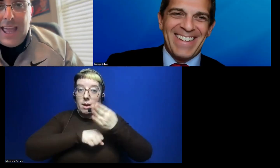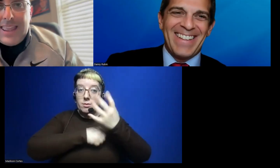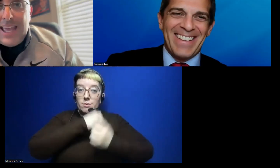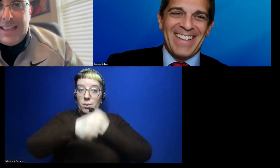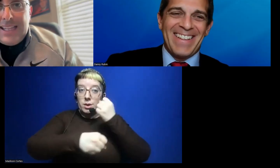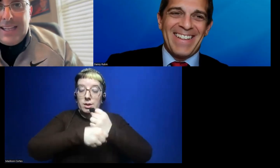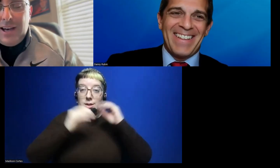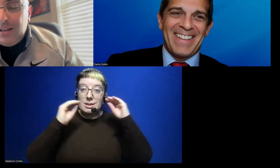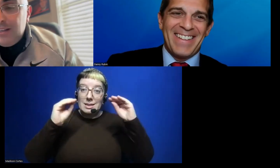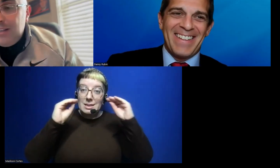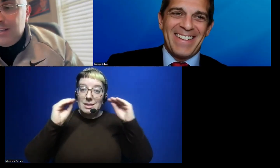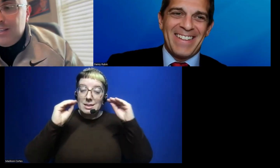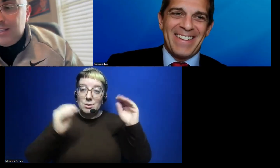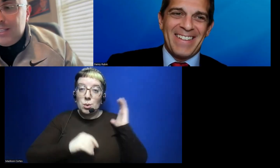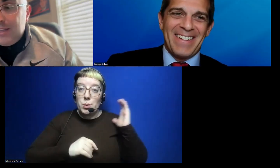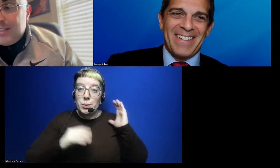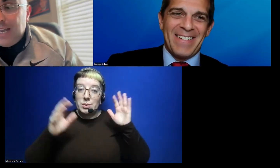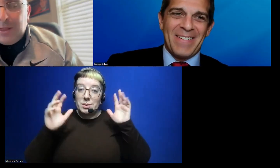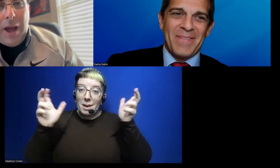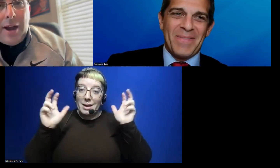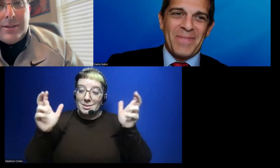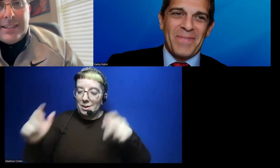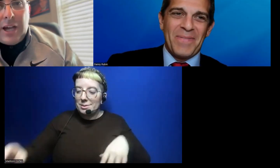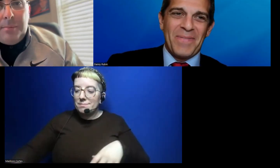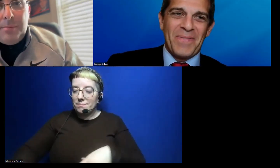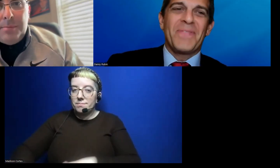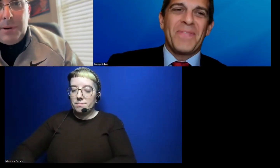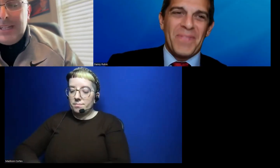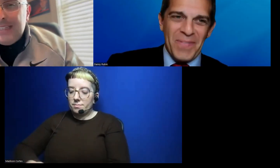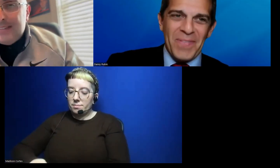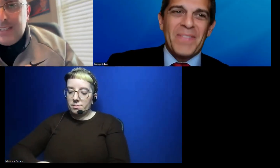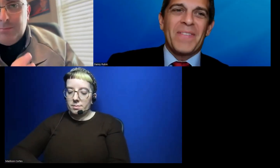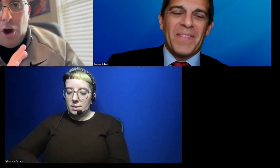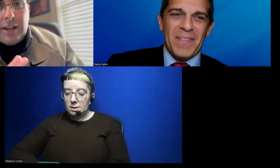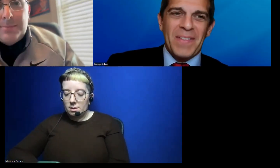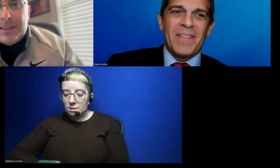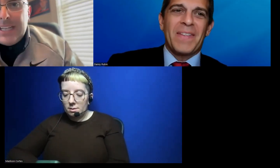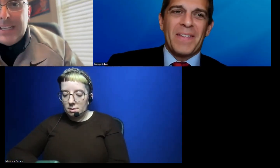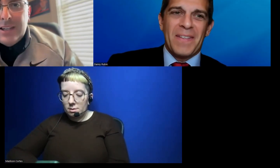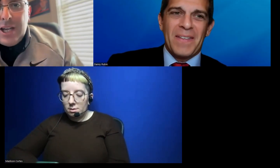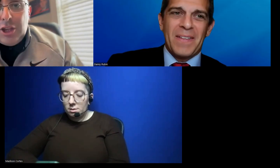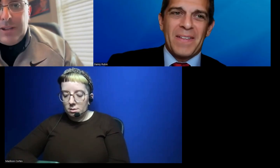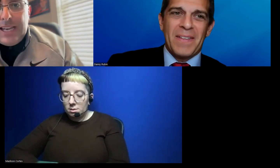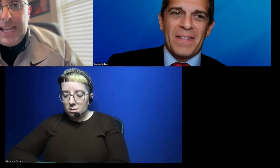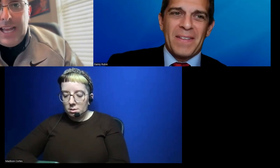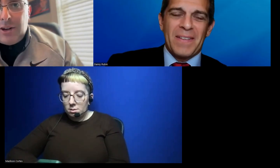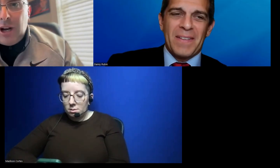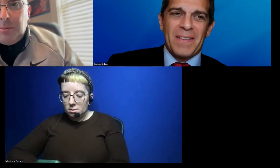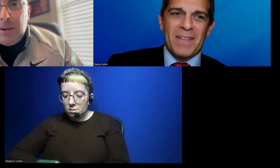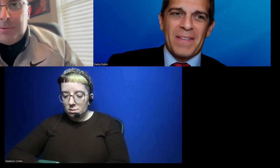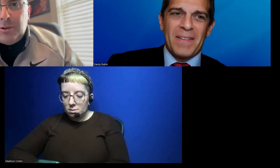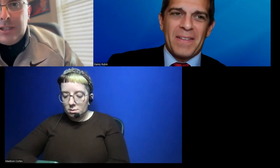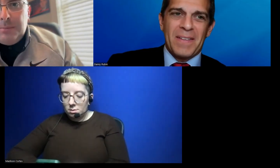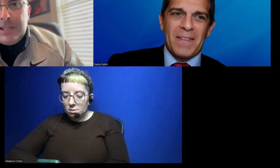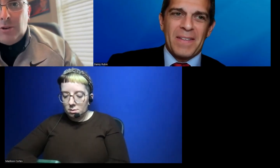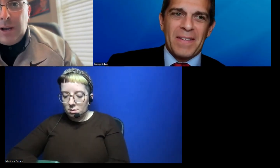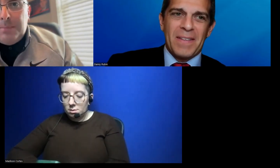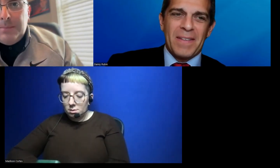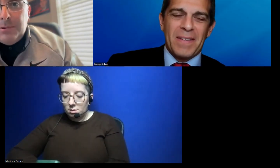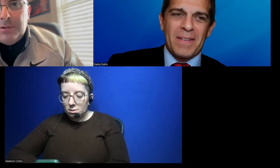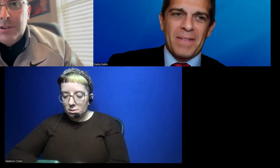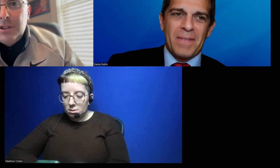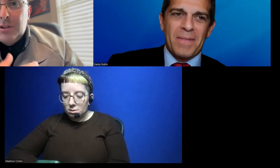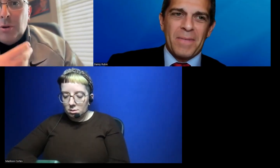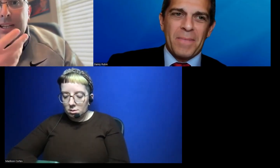basketball, and then the kind of the hours that come up. But it's an awesome thing. You get an incredible opportunity to meet